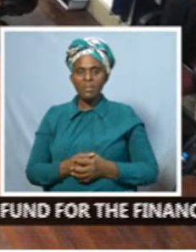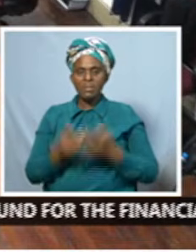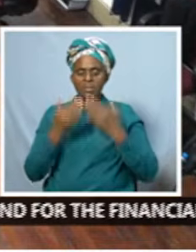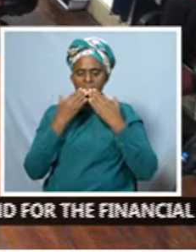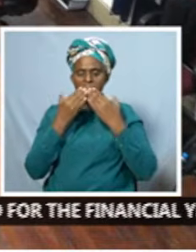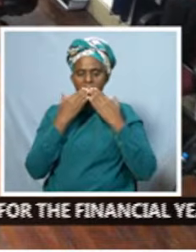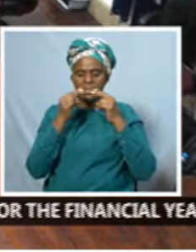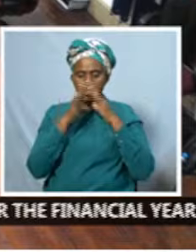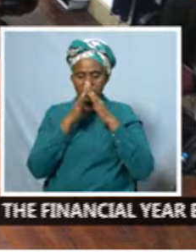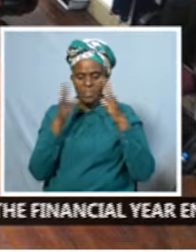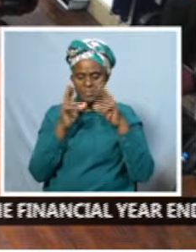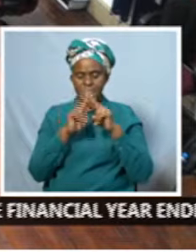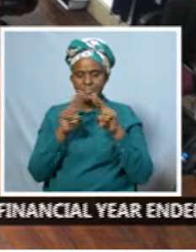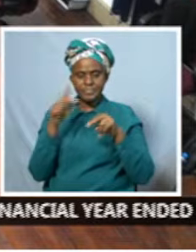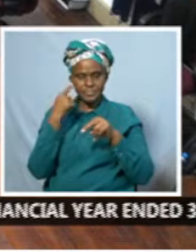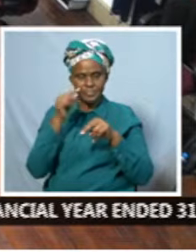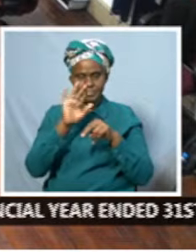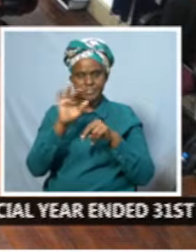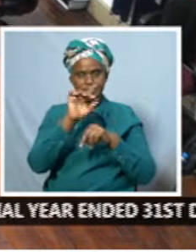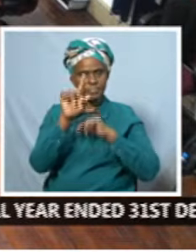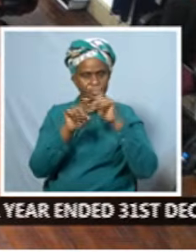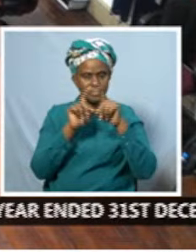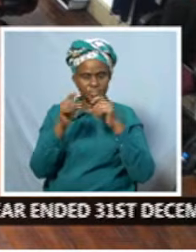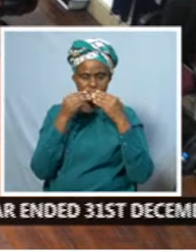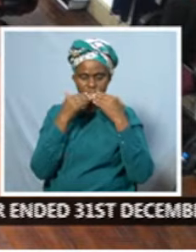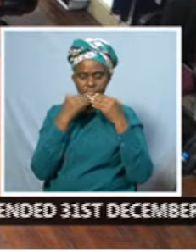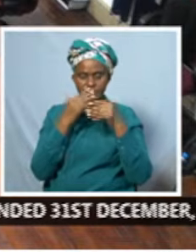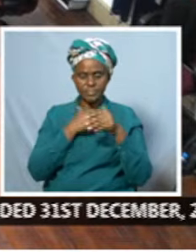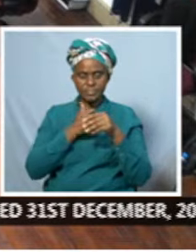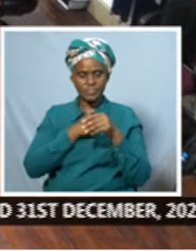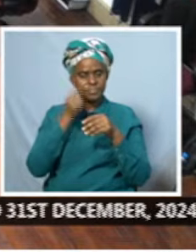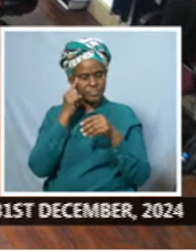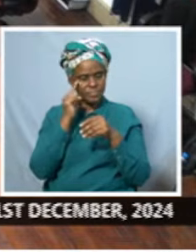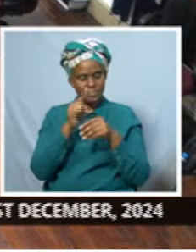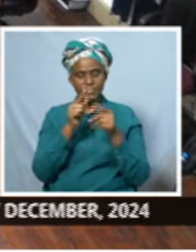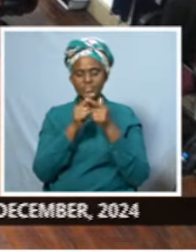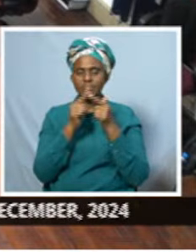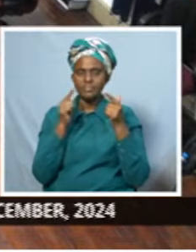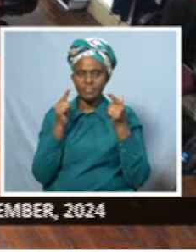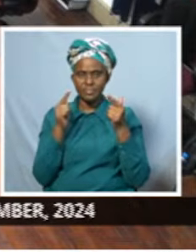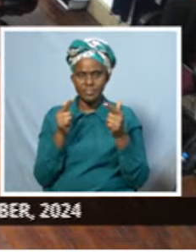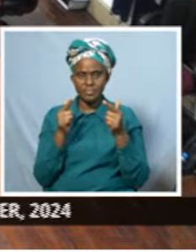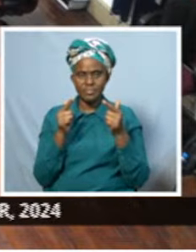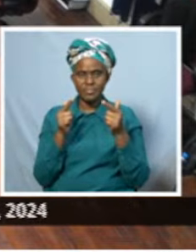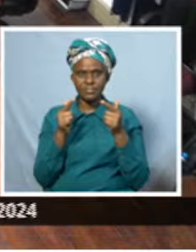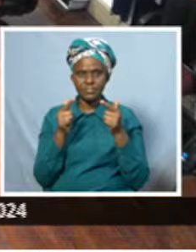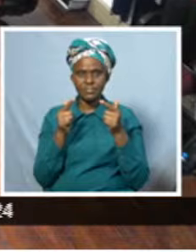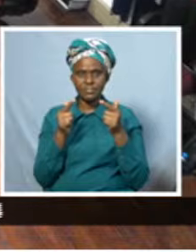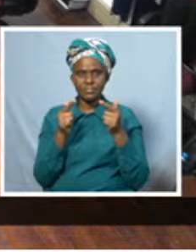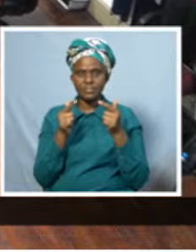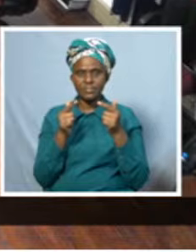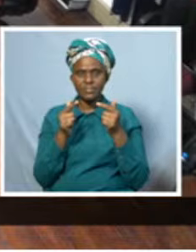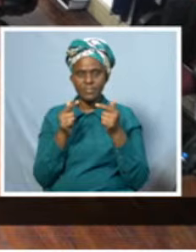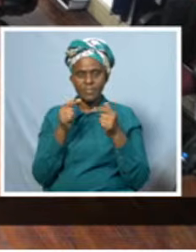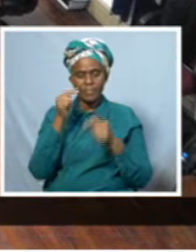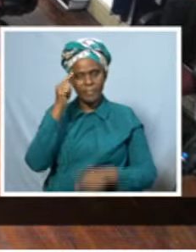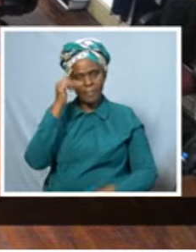Thank you so much, Chair, for the question. I think this is largely due